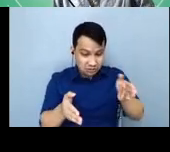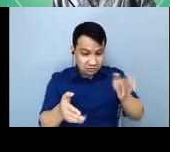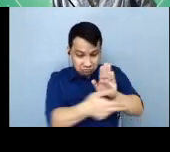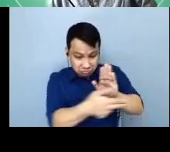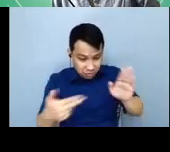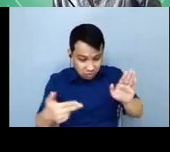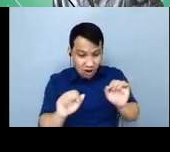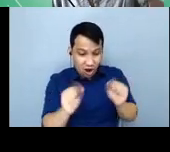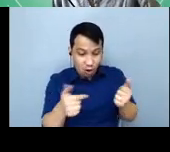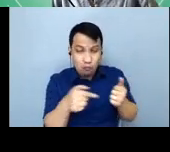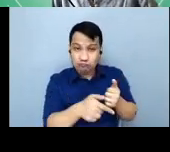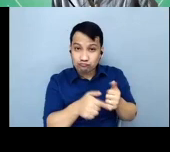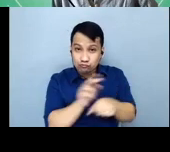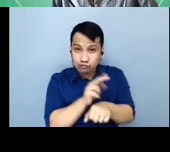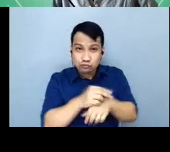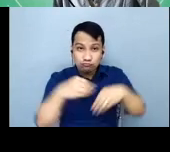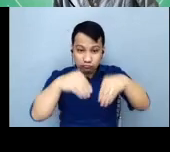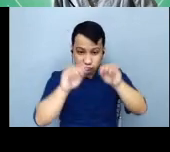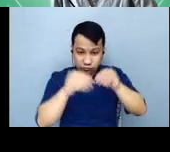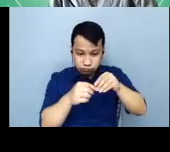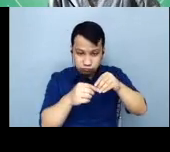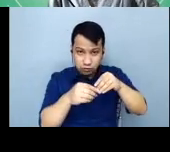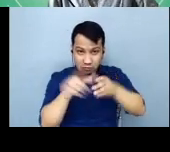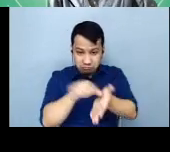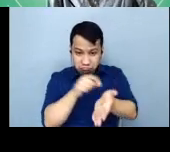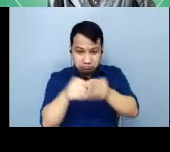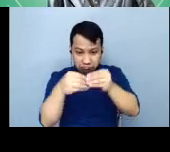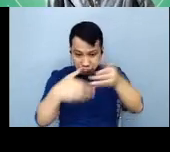twice about whether you're going to use a tarpaulin, which uses